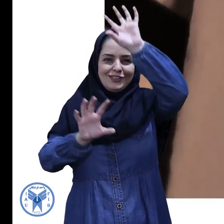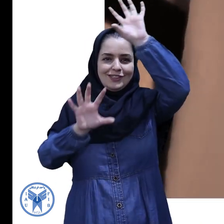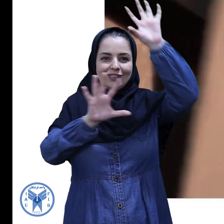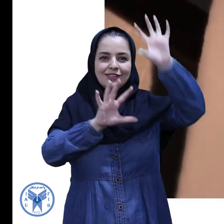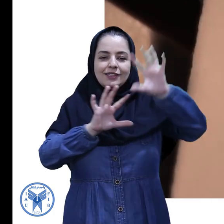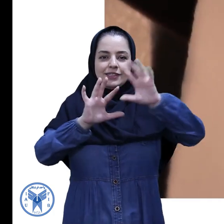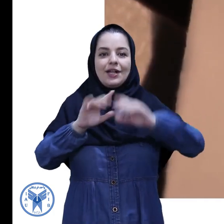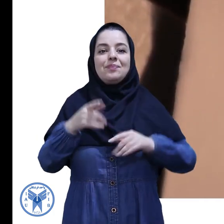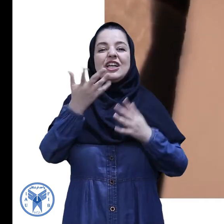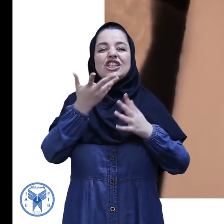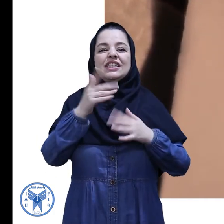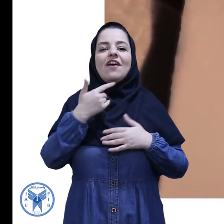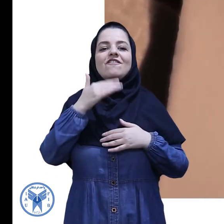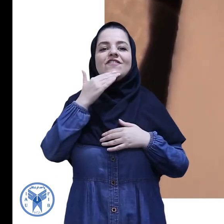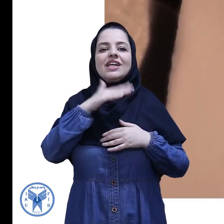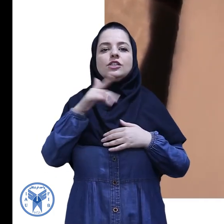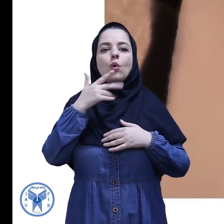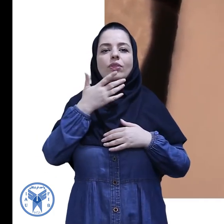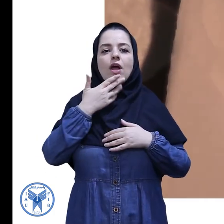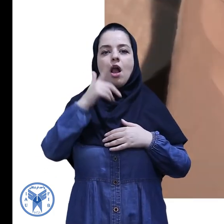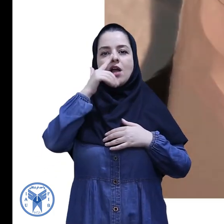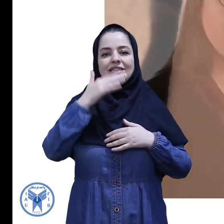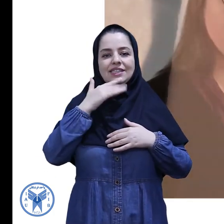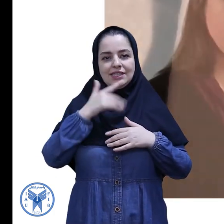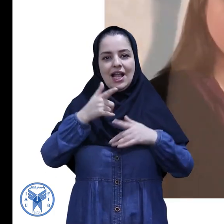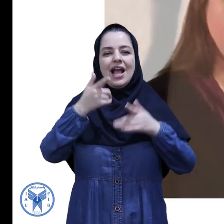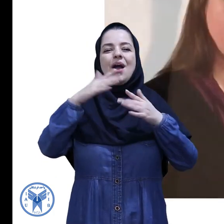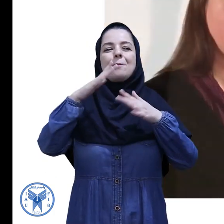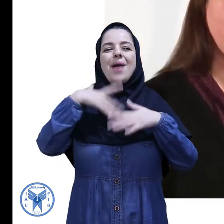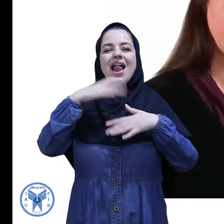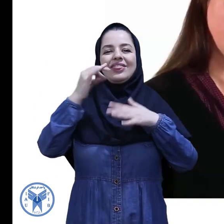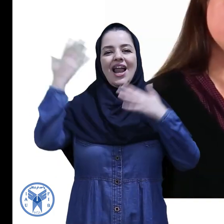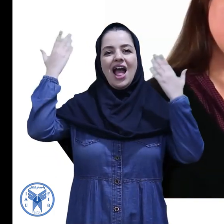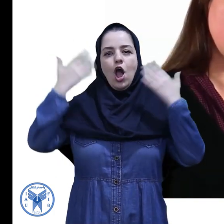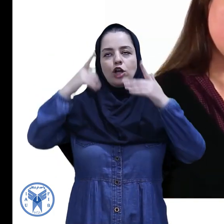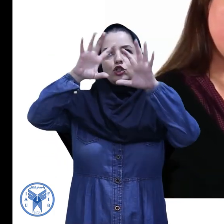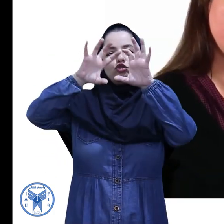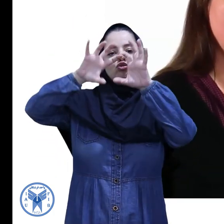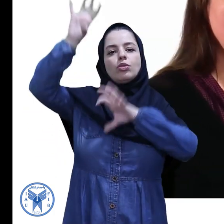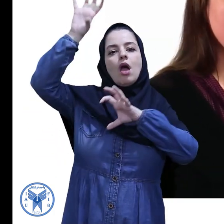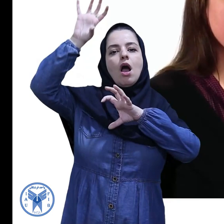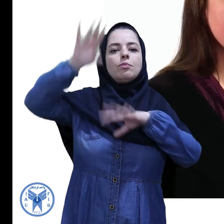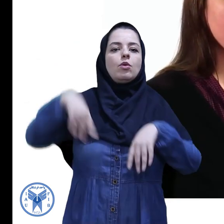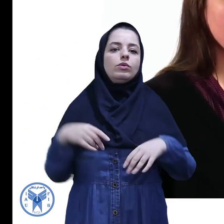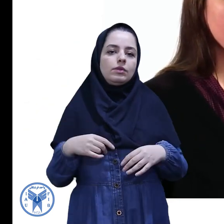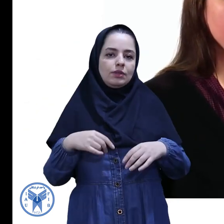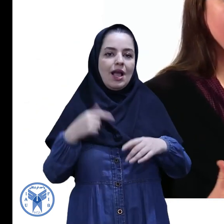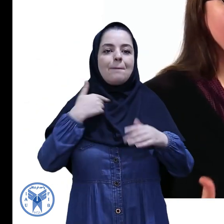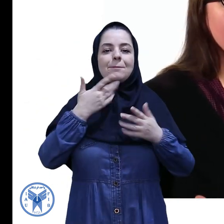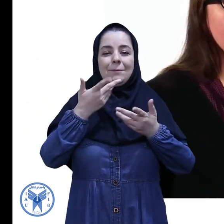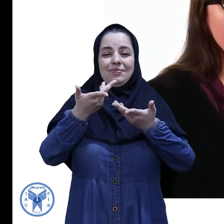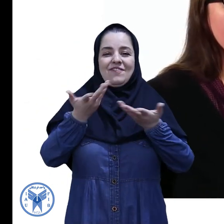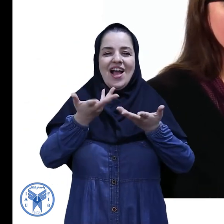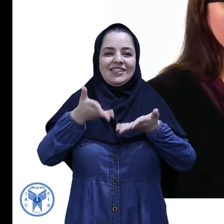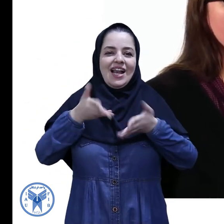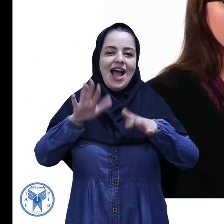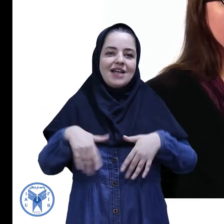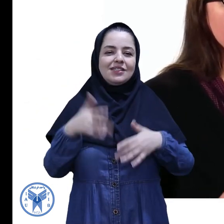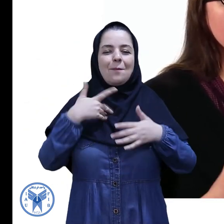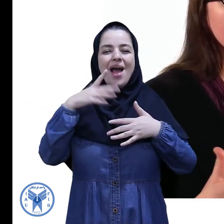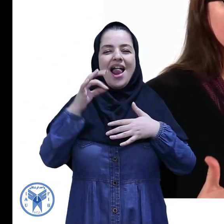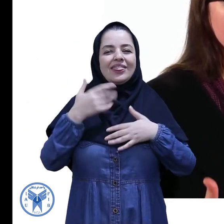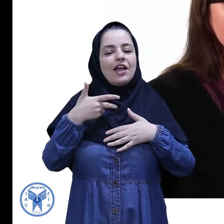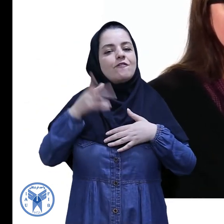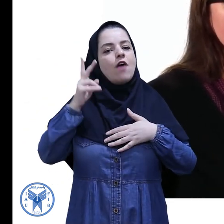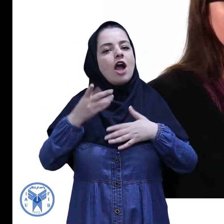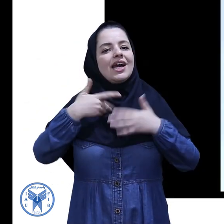The thing about the silhouette and the physionotrace that made them different from a painted portrait was that they were mechanical. They were